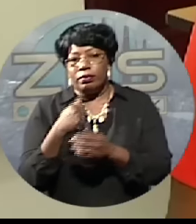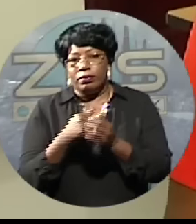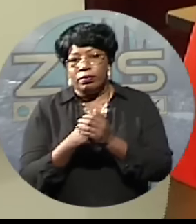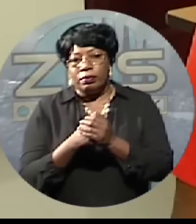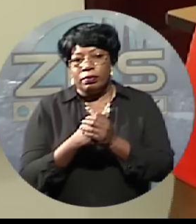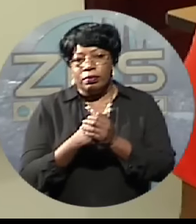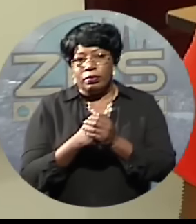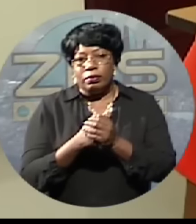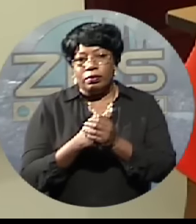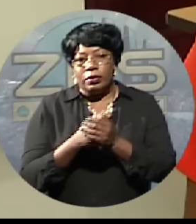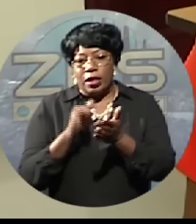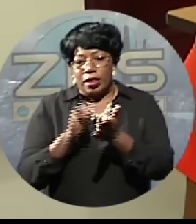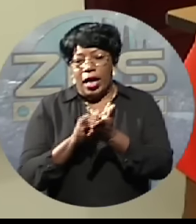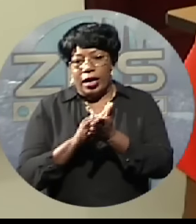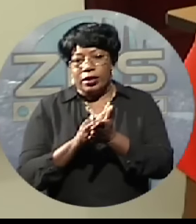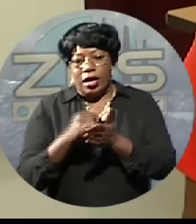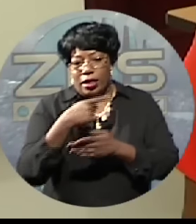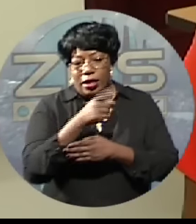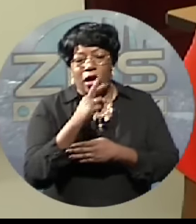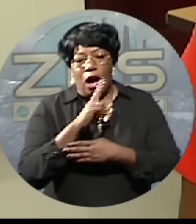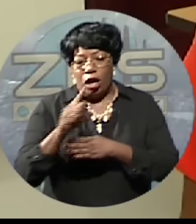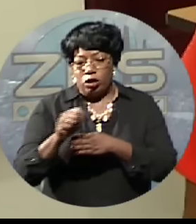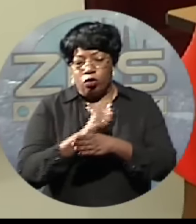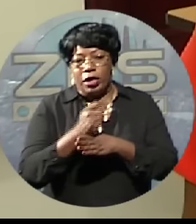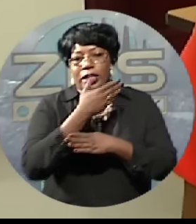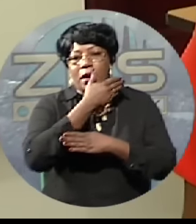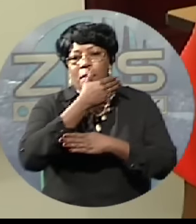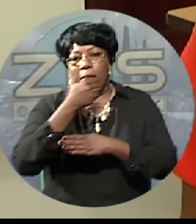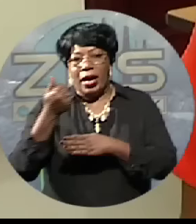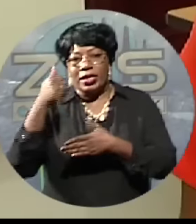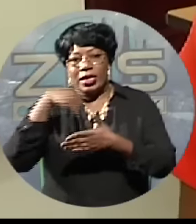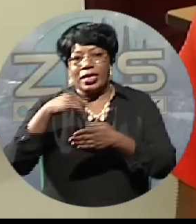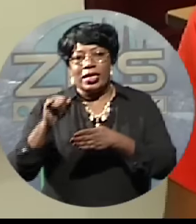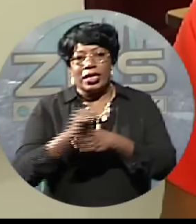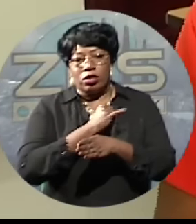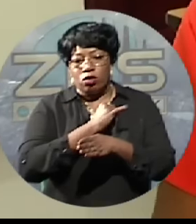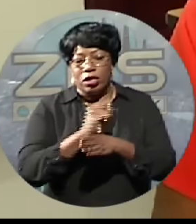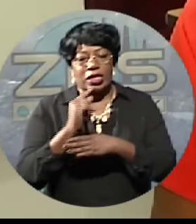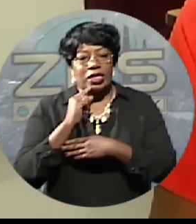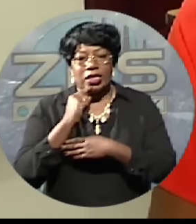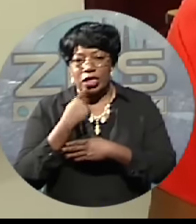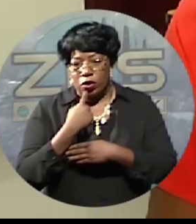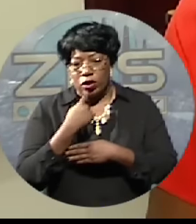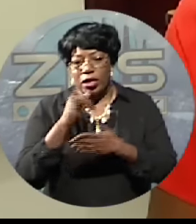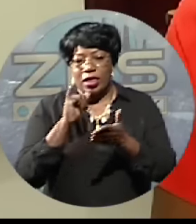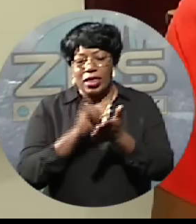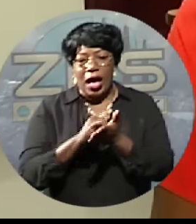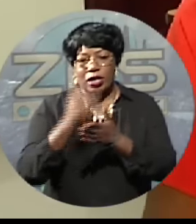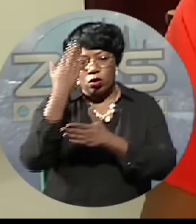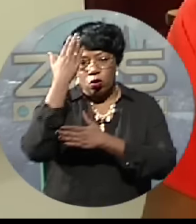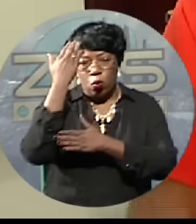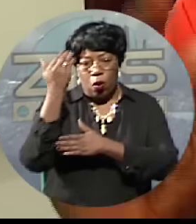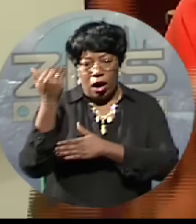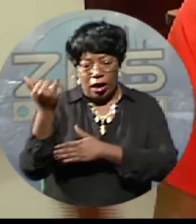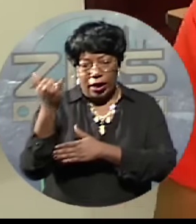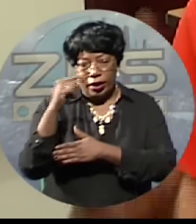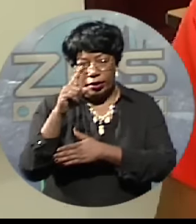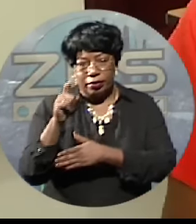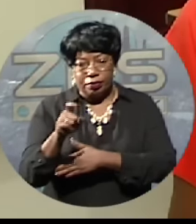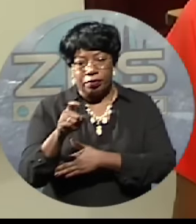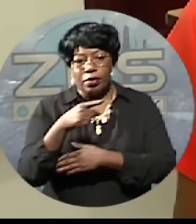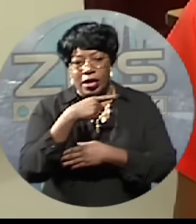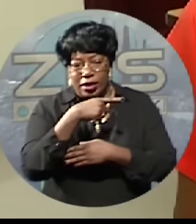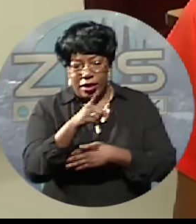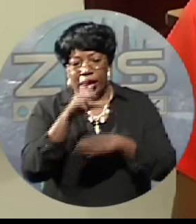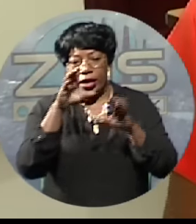the best in the industry. The very best. I'm serious. And that is why they can be